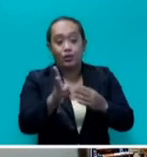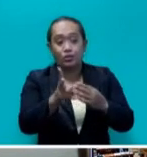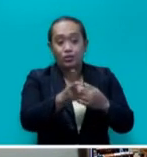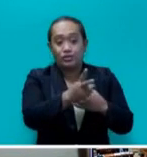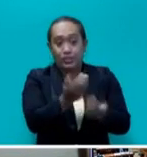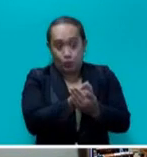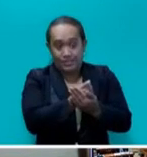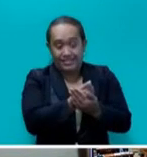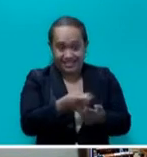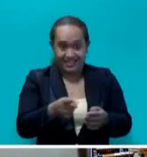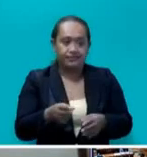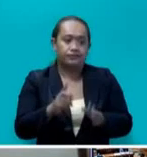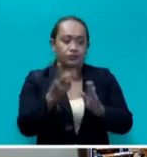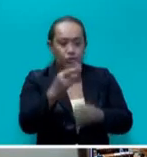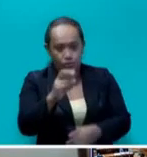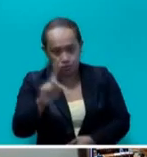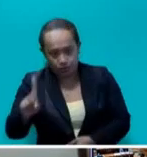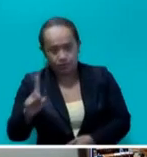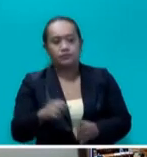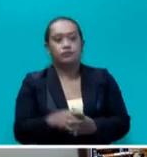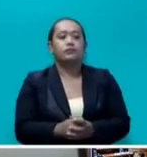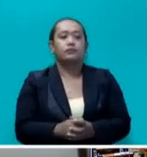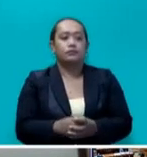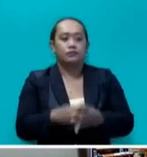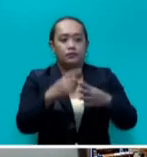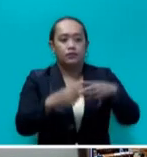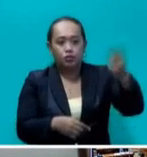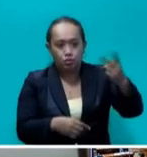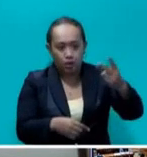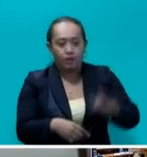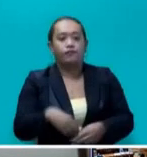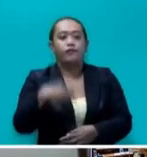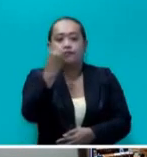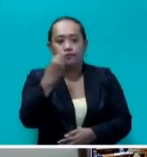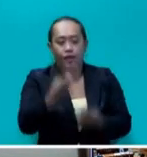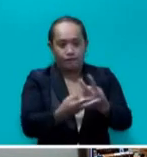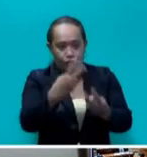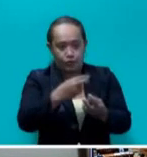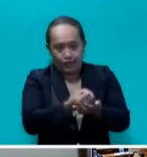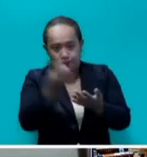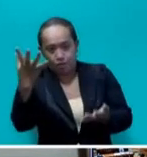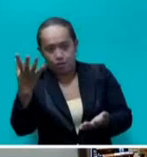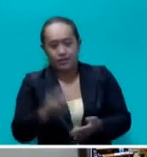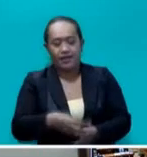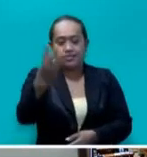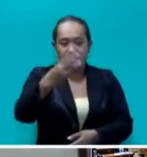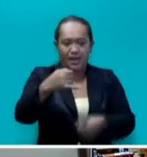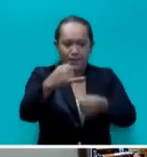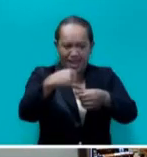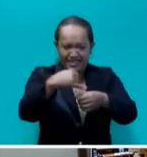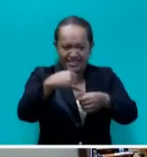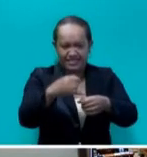2021. 12. Fruit Export and Marketing Budget Amendment Bill 2021. 13. Medicinal Products